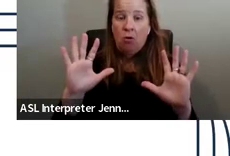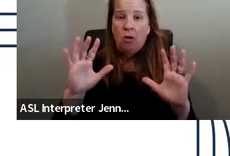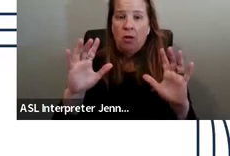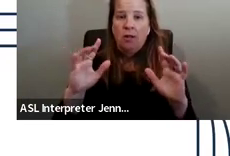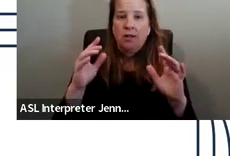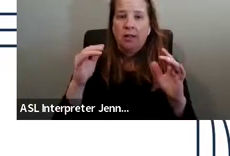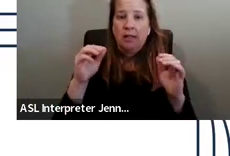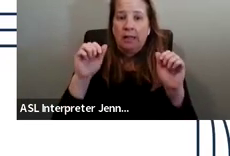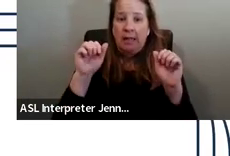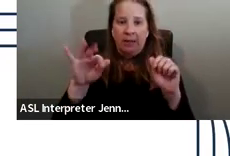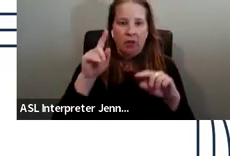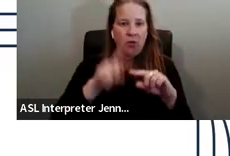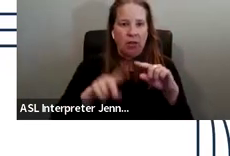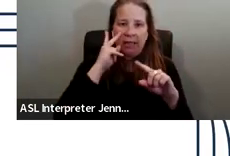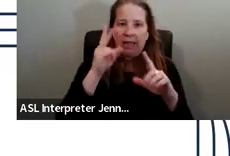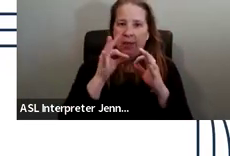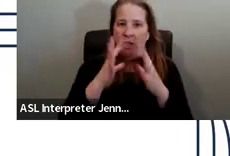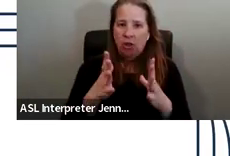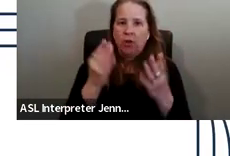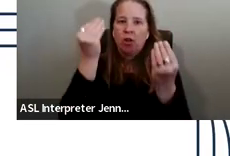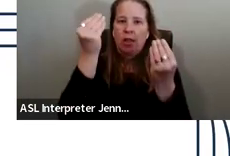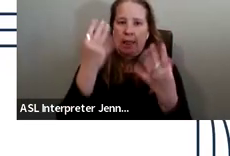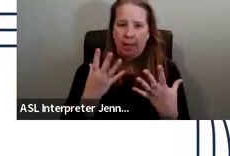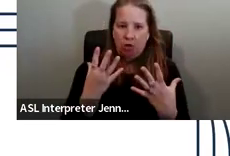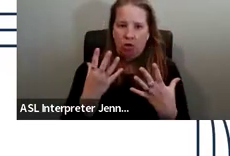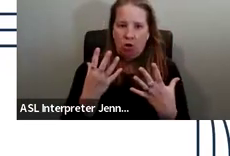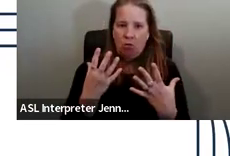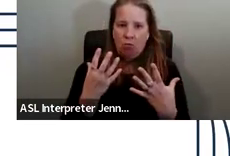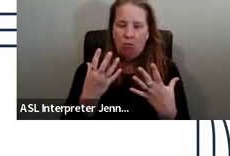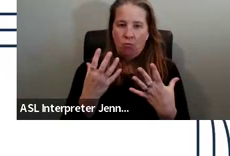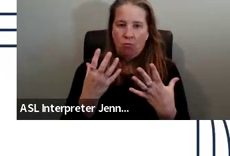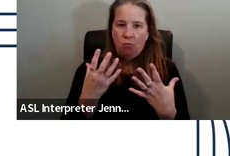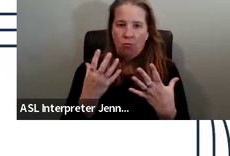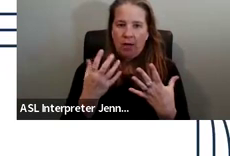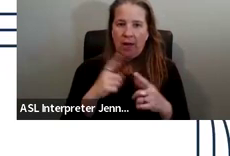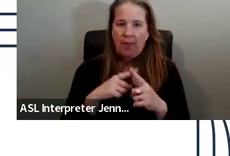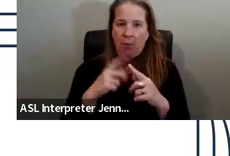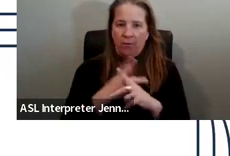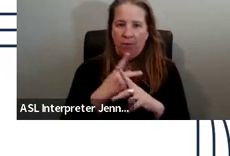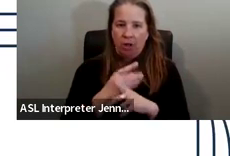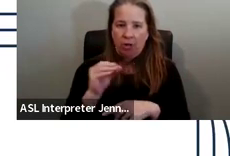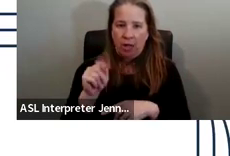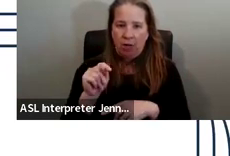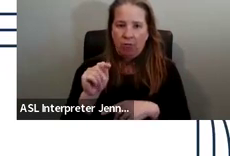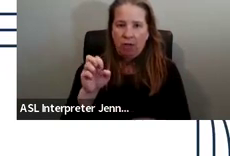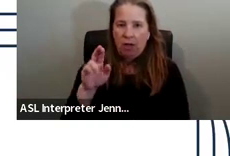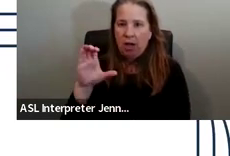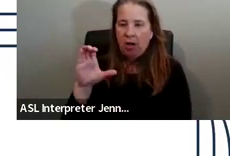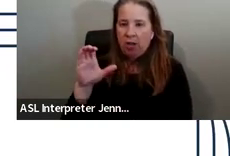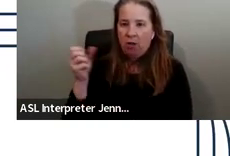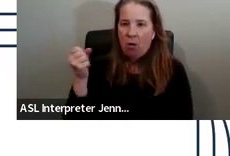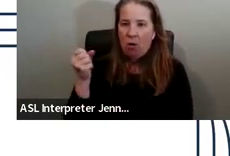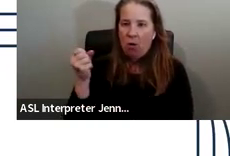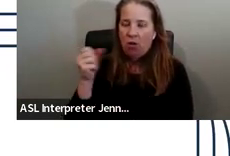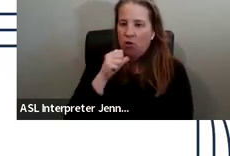with that, please feel free to mention something and we'll figure that out. Eric, please hold. Don't